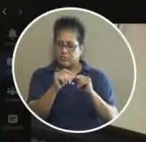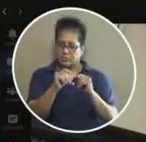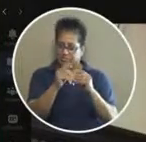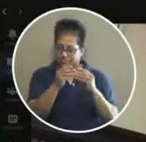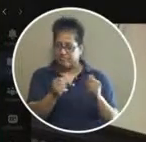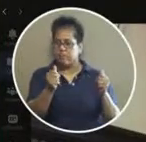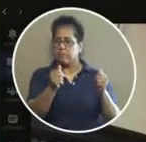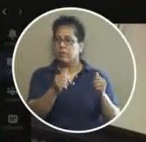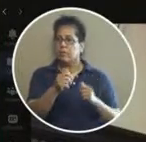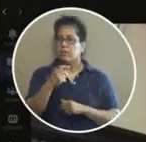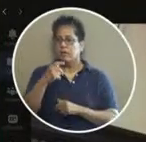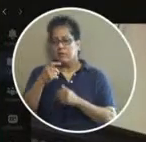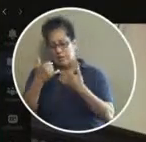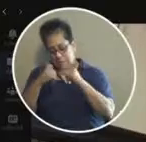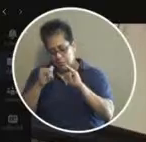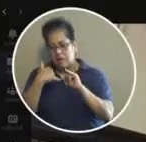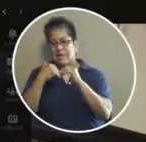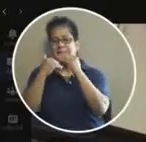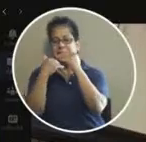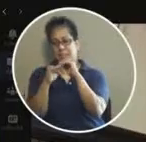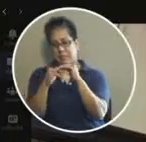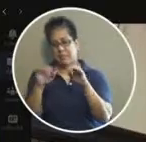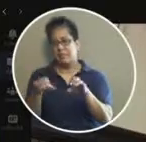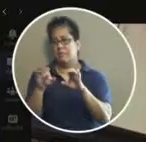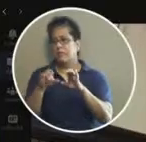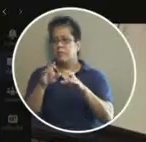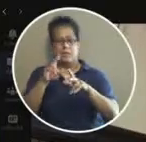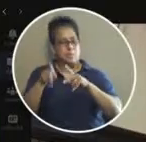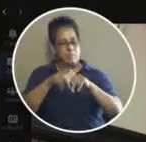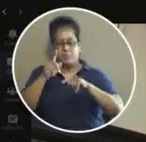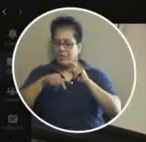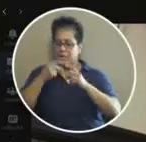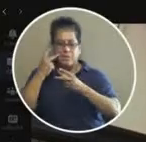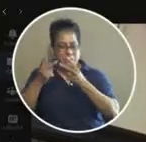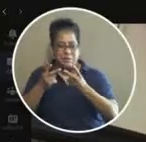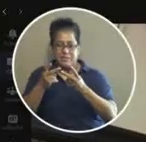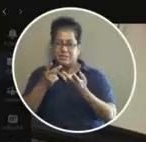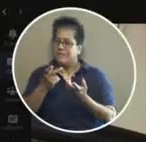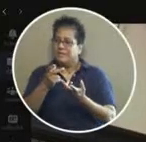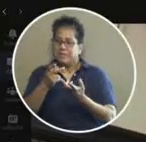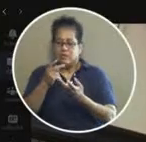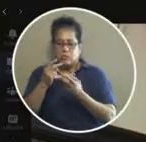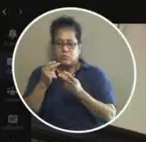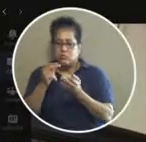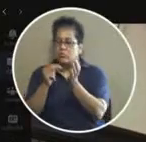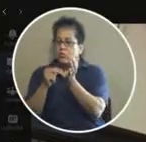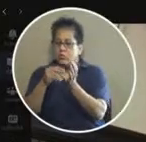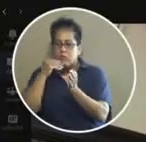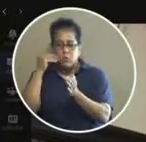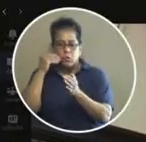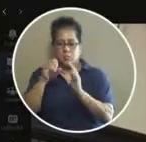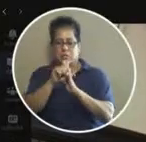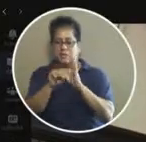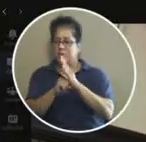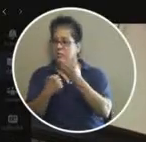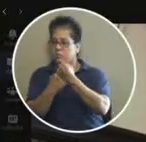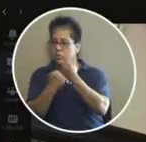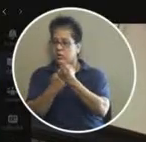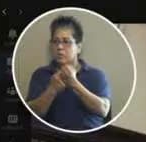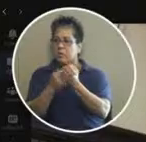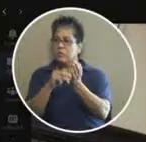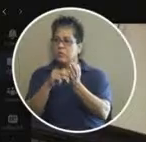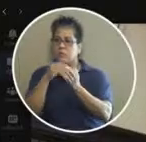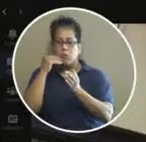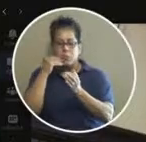We still have restricted activities. People cannot visit, shall not visit nursing homes or state-supported living